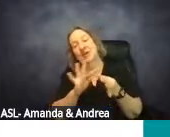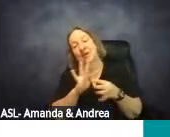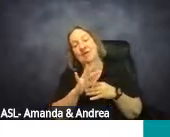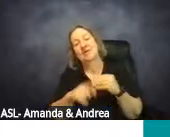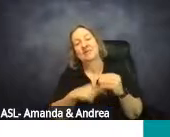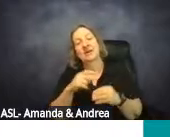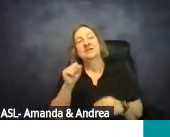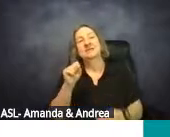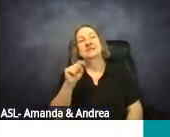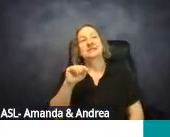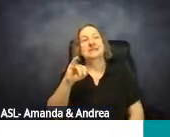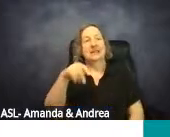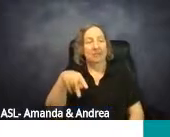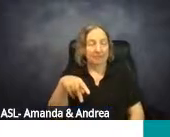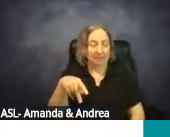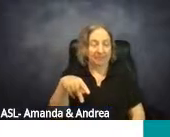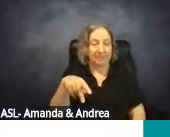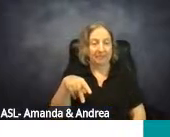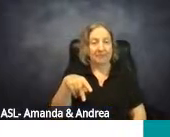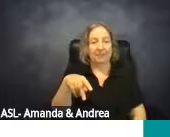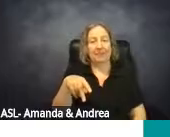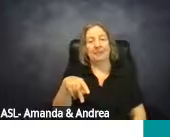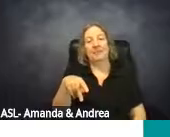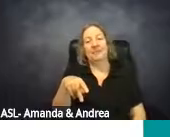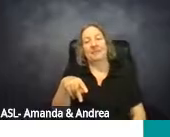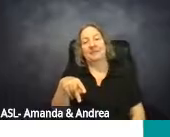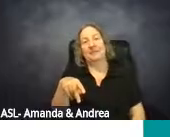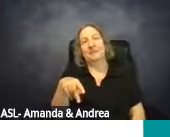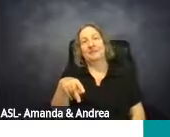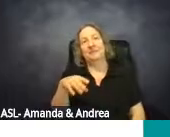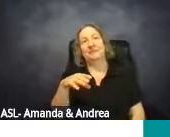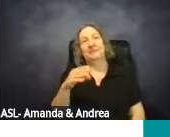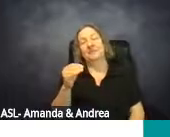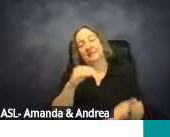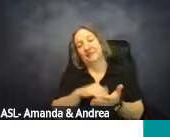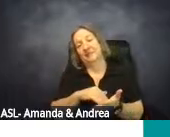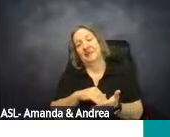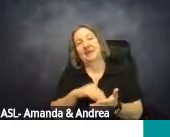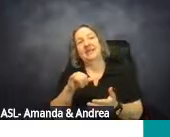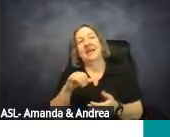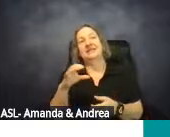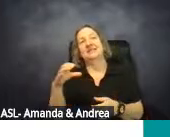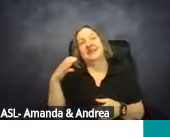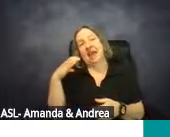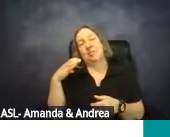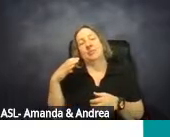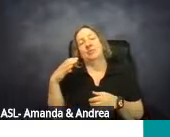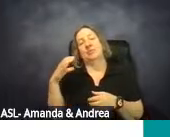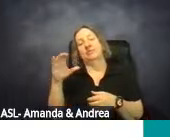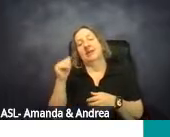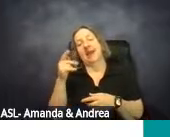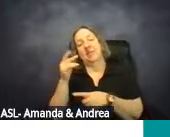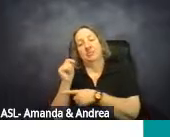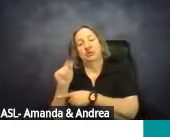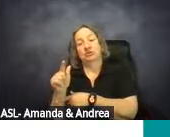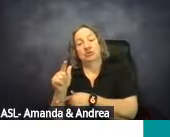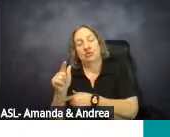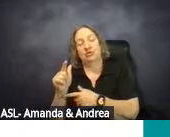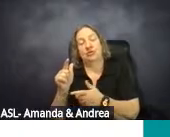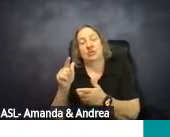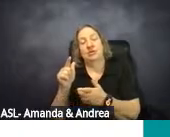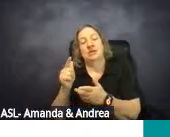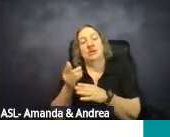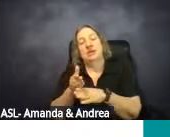the STIP, and once again, it's the capital improvement plan for when